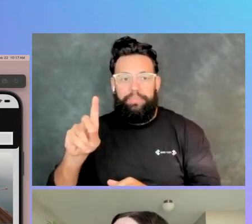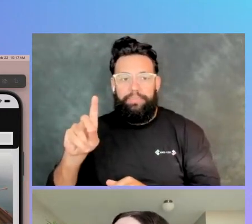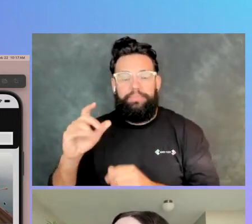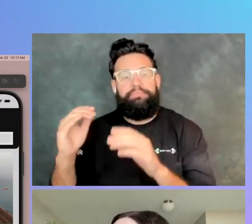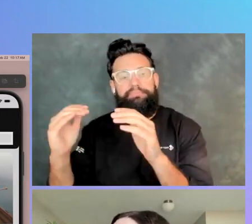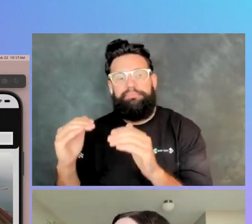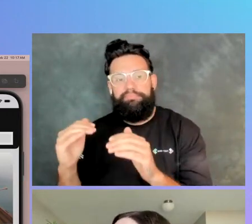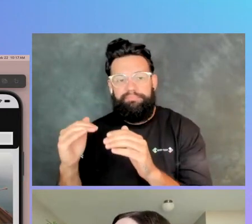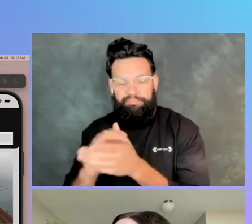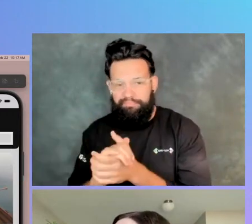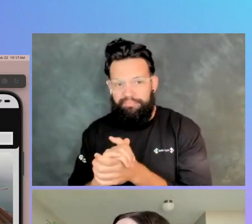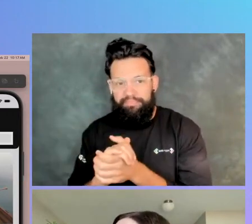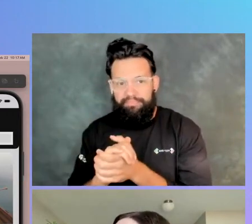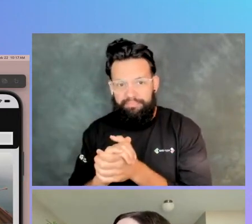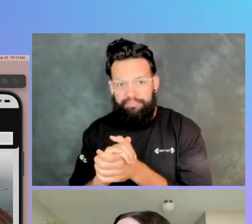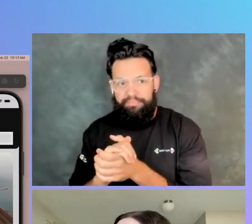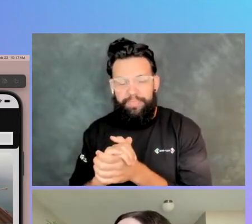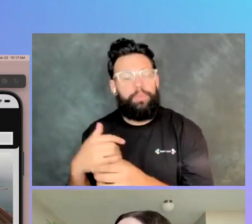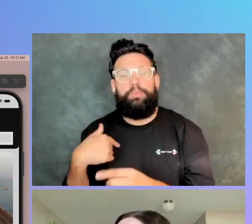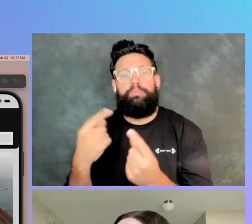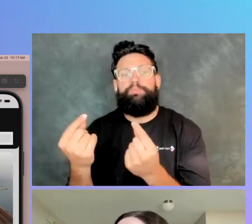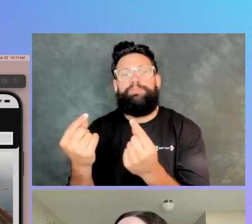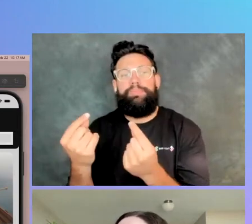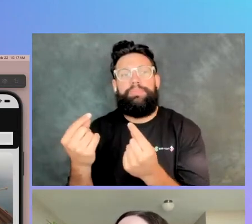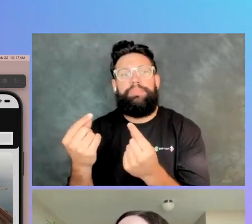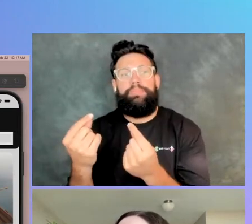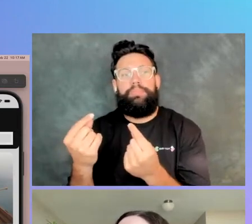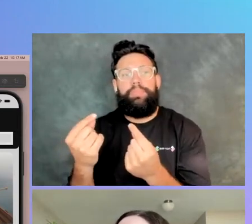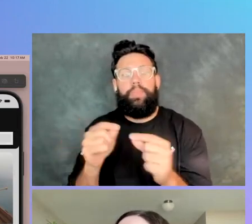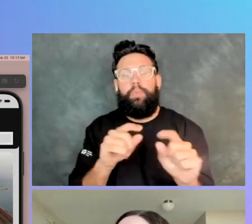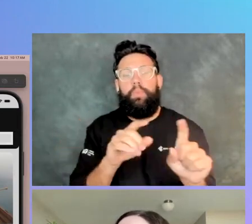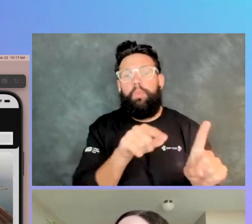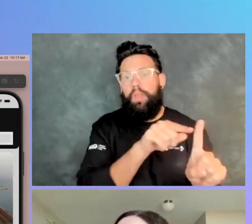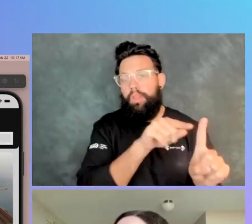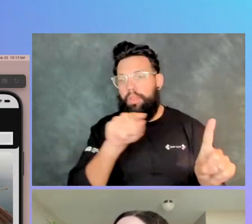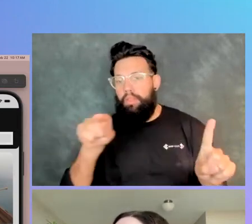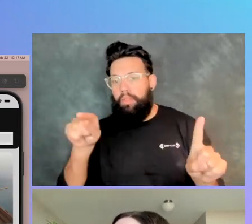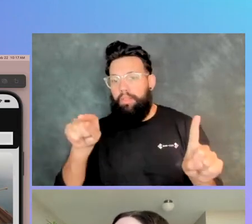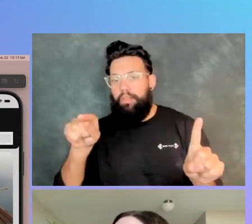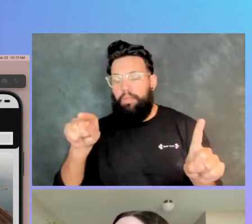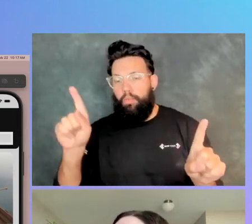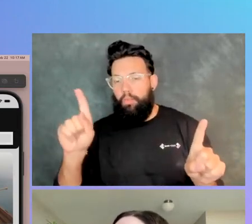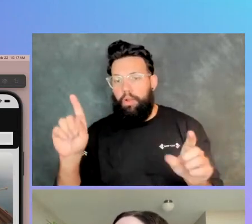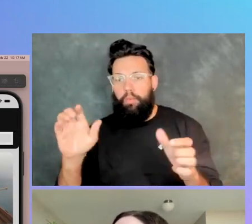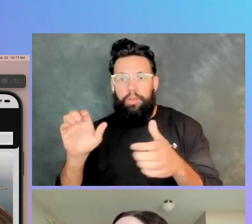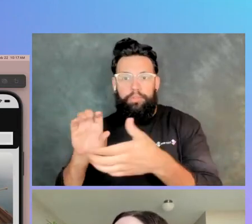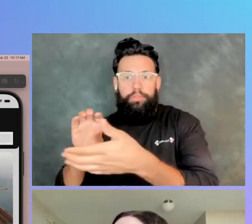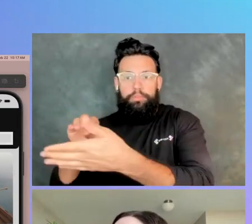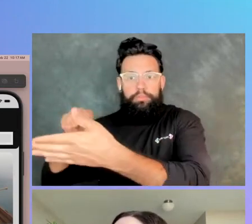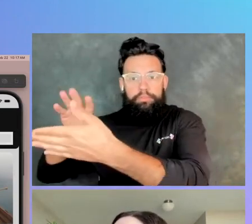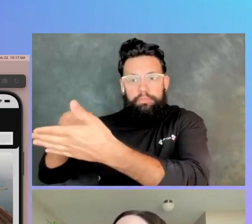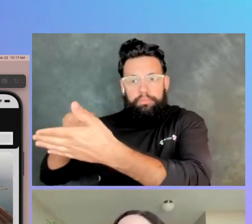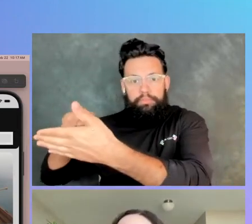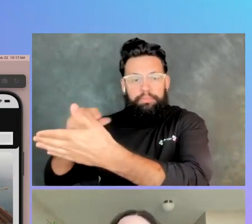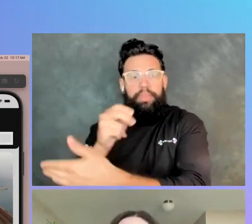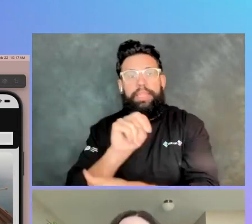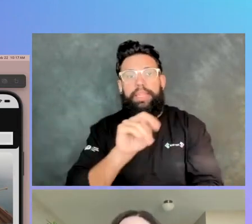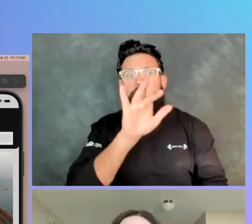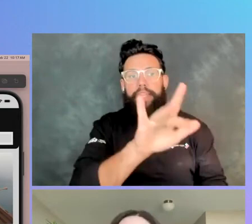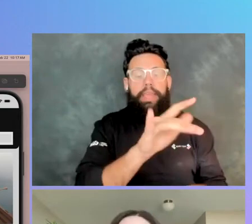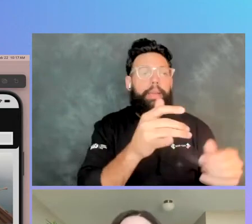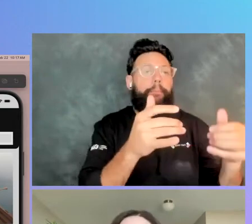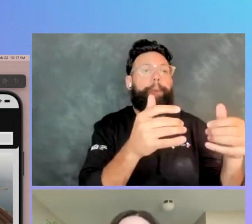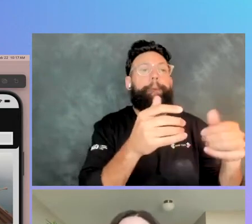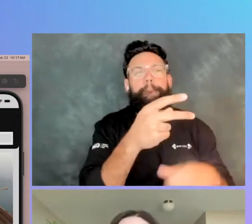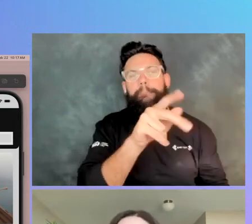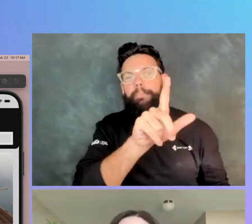else other than get my app to the screen that I want to for testing, and then hit this play button up here in Xcode. So hitting that play